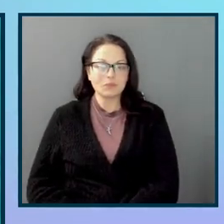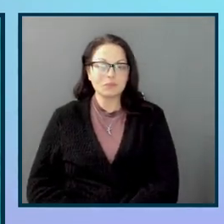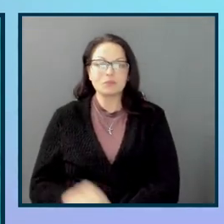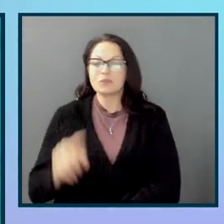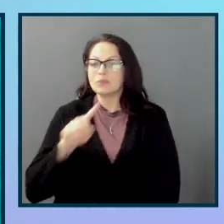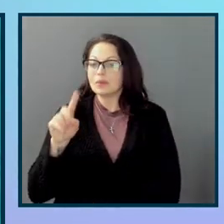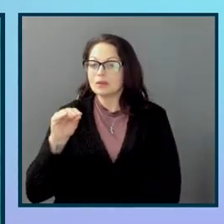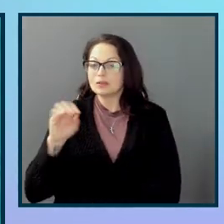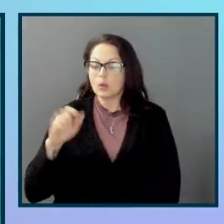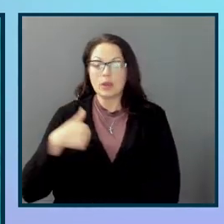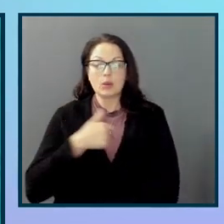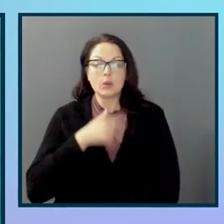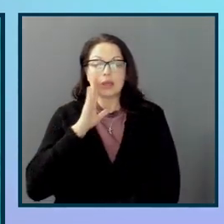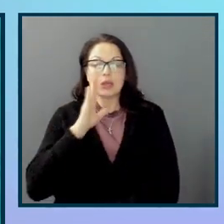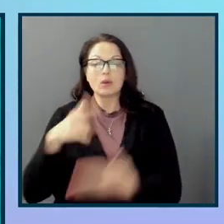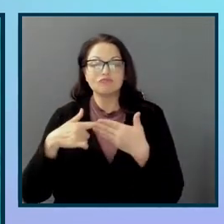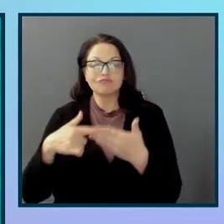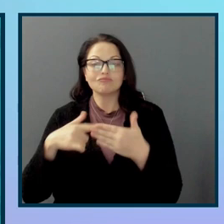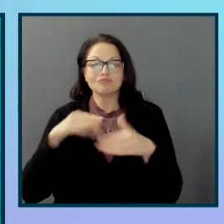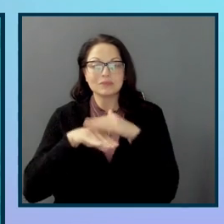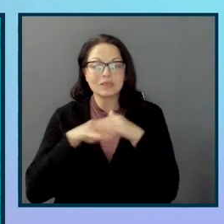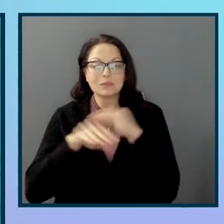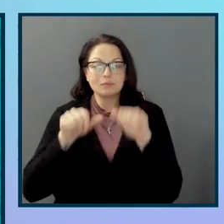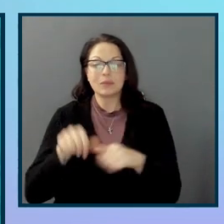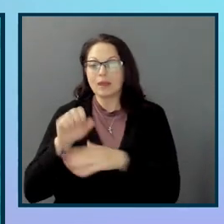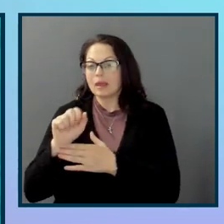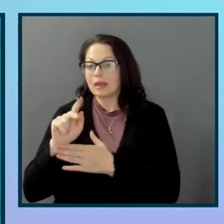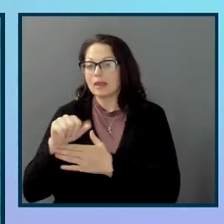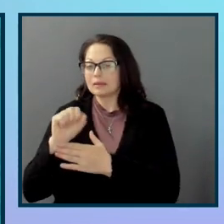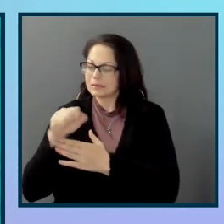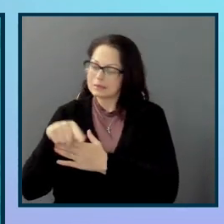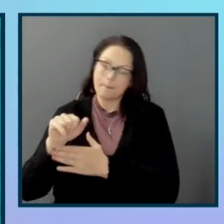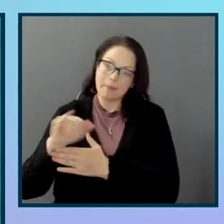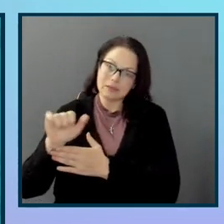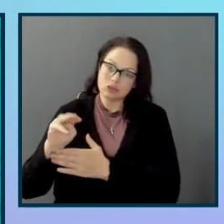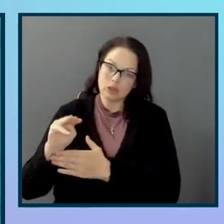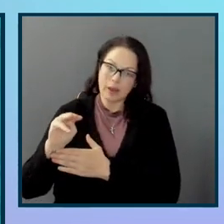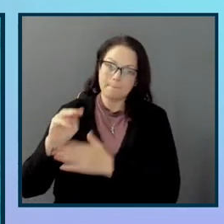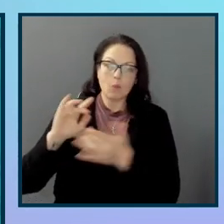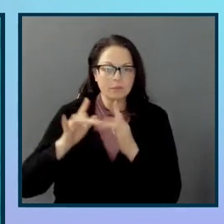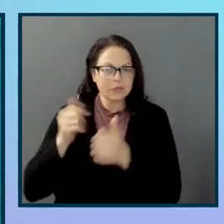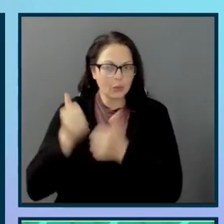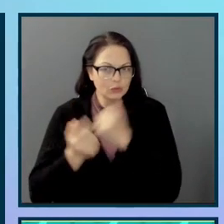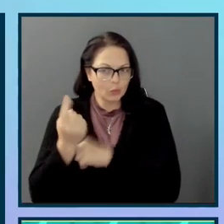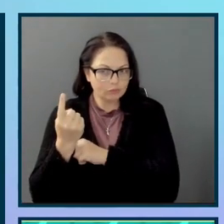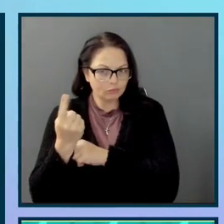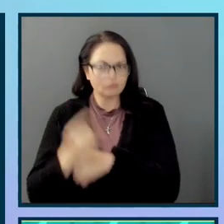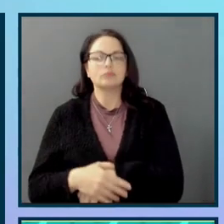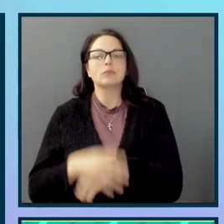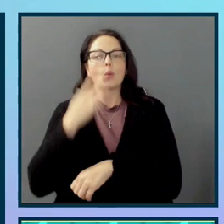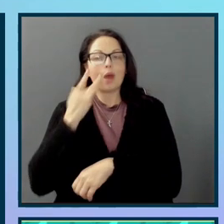Today, we'll talk about the accessibility of the Space Jam websites. The real question is, which one? Because as it turns out, there are